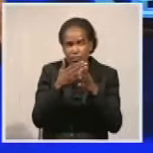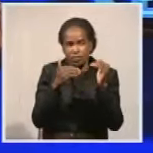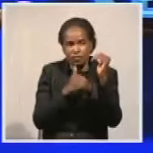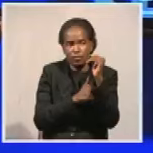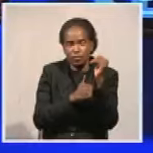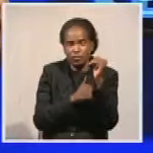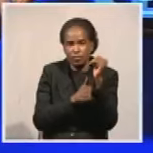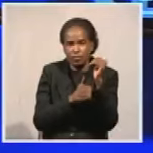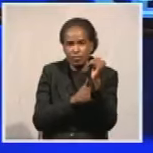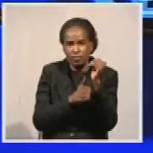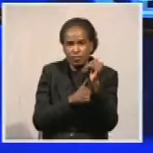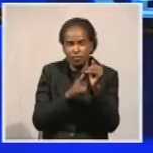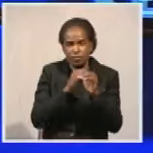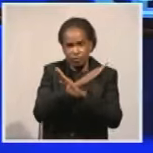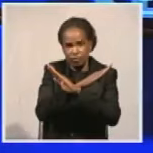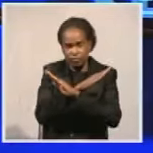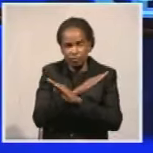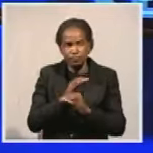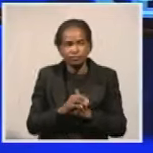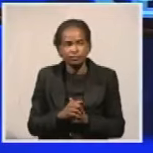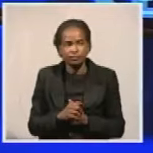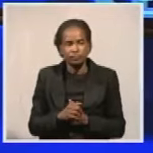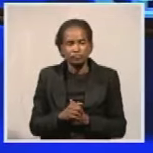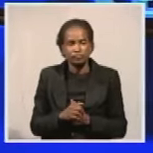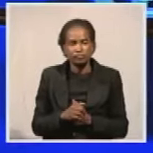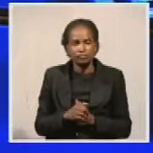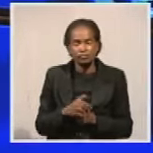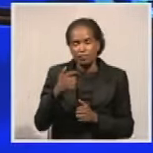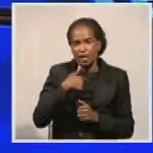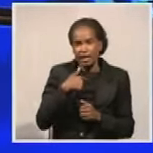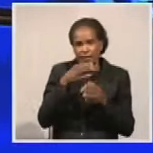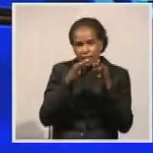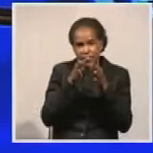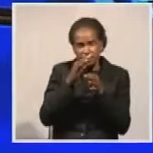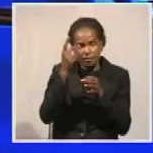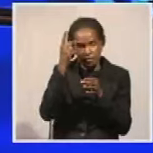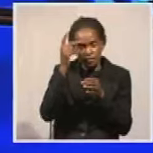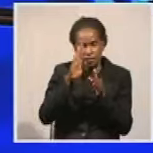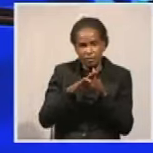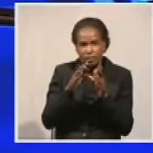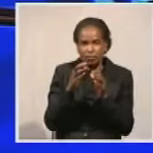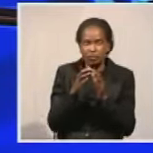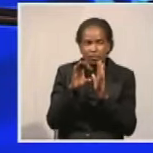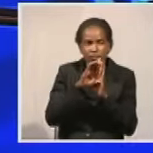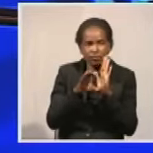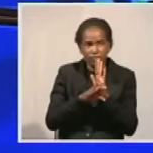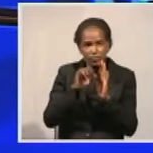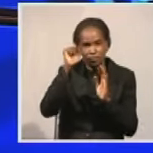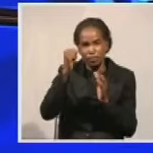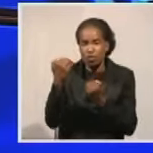I talked about my knowledge of the SWAPO Constitution, where I got it from. It was from